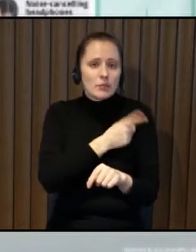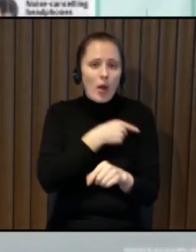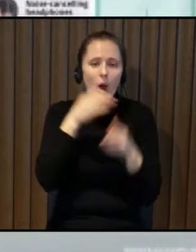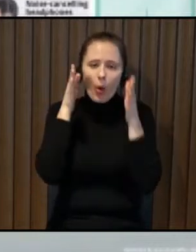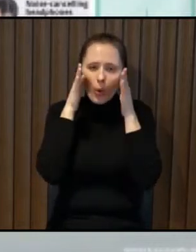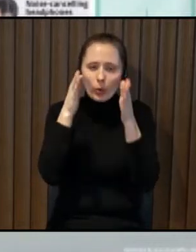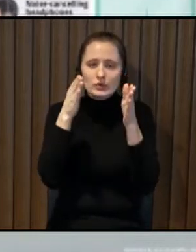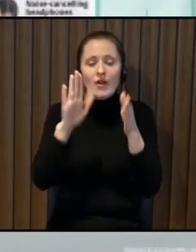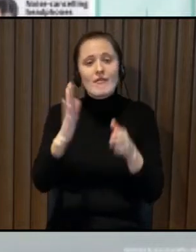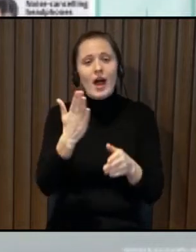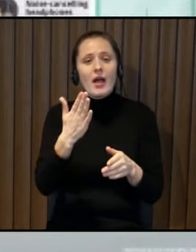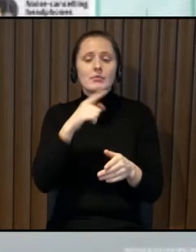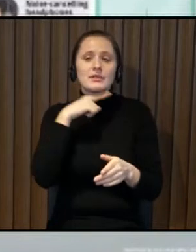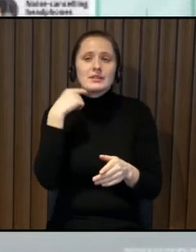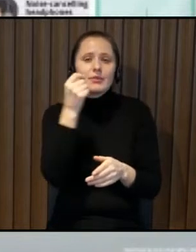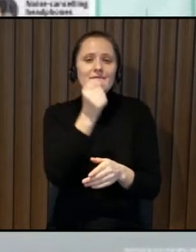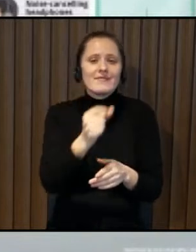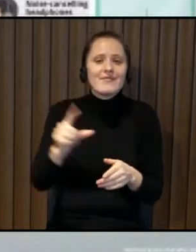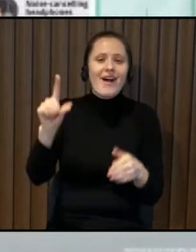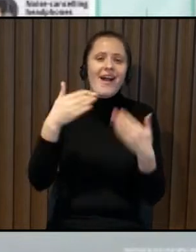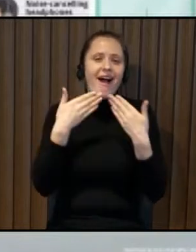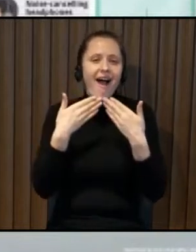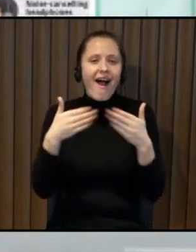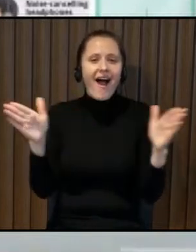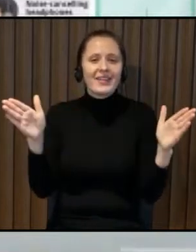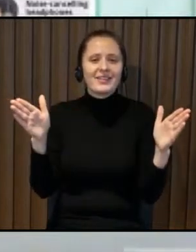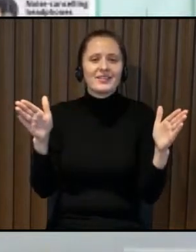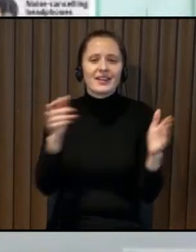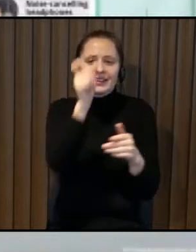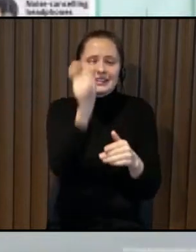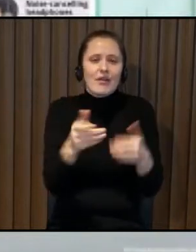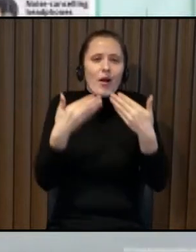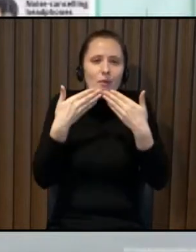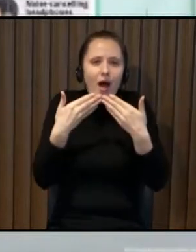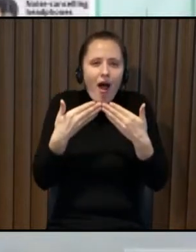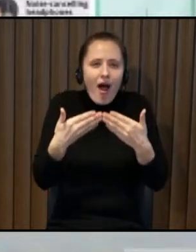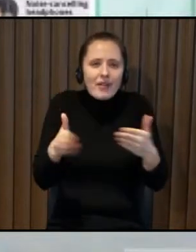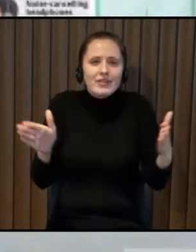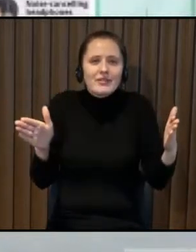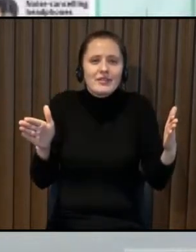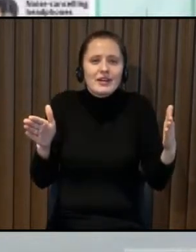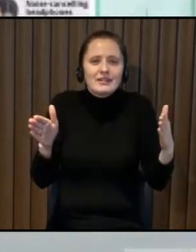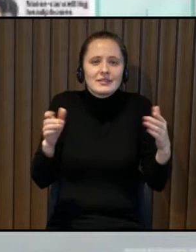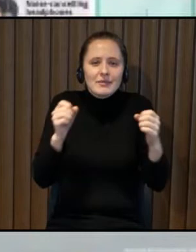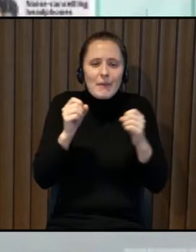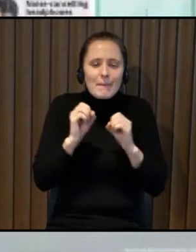well and can concentrate, or do we want some more? Do we want